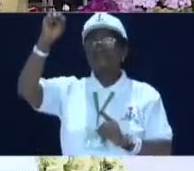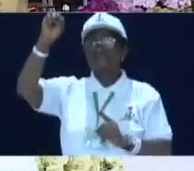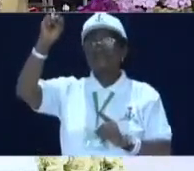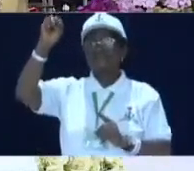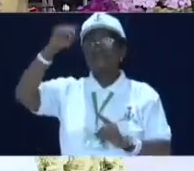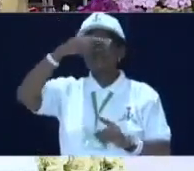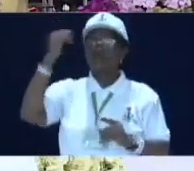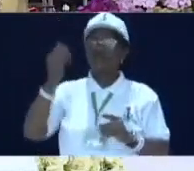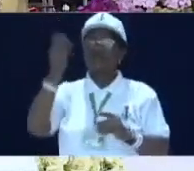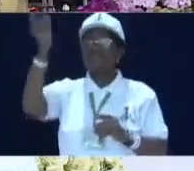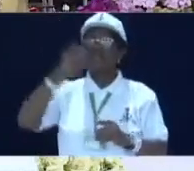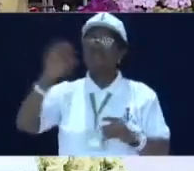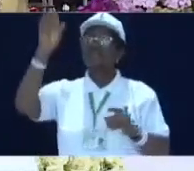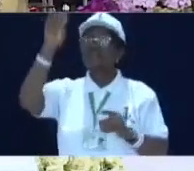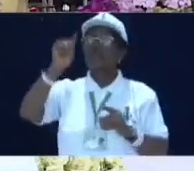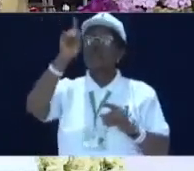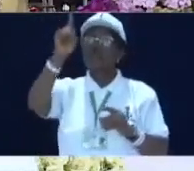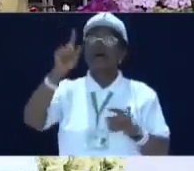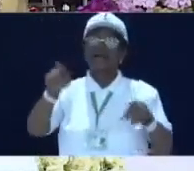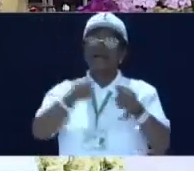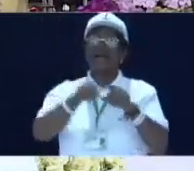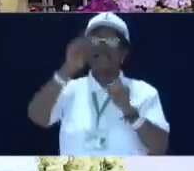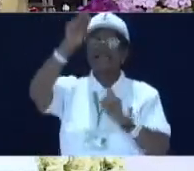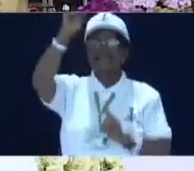because there's no one like Him.